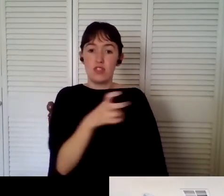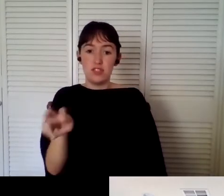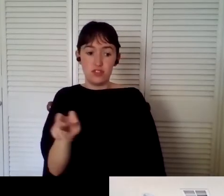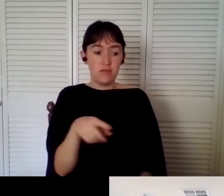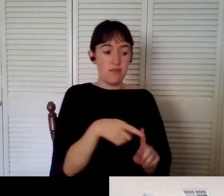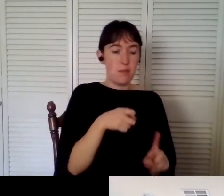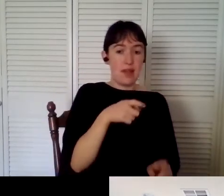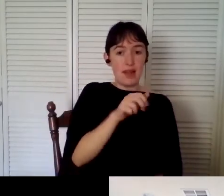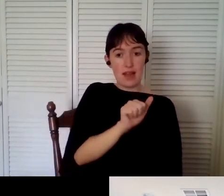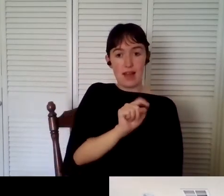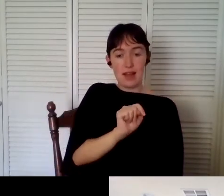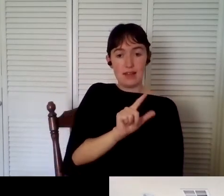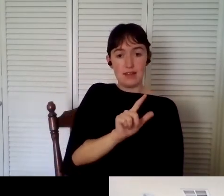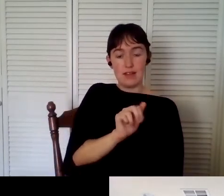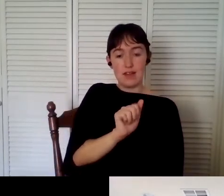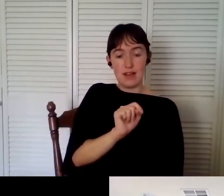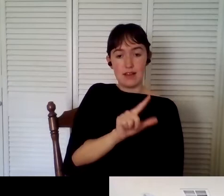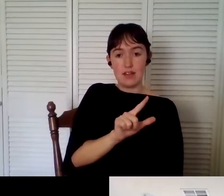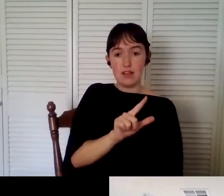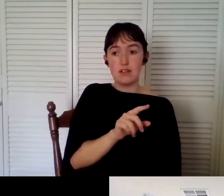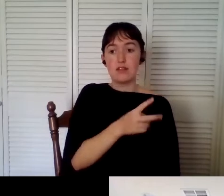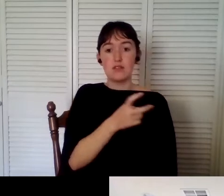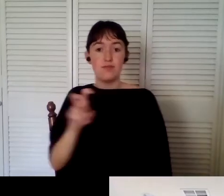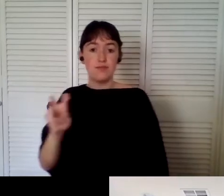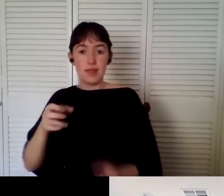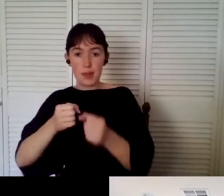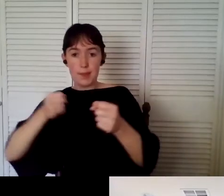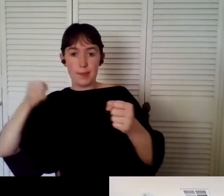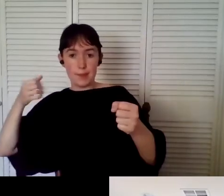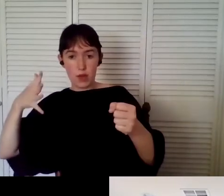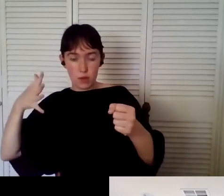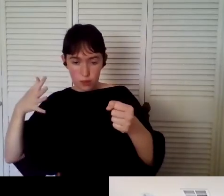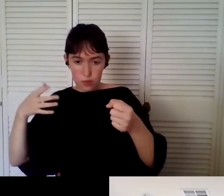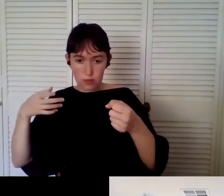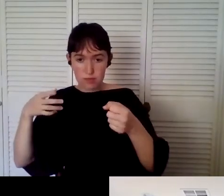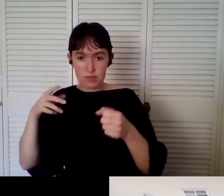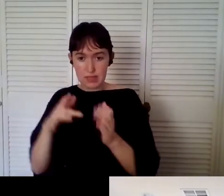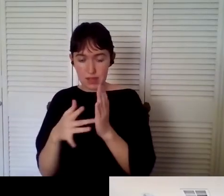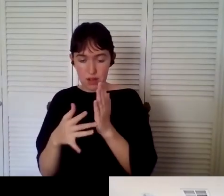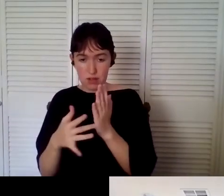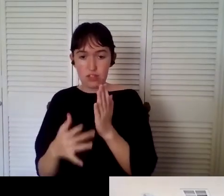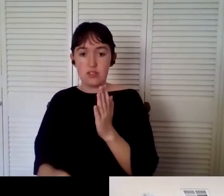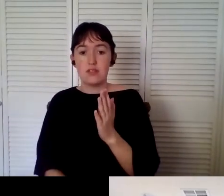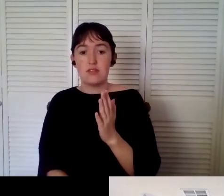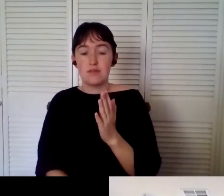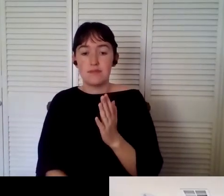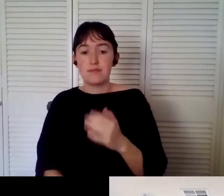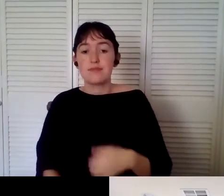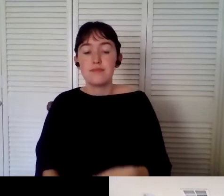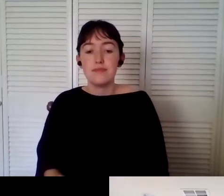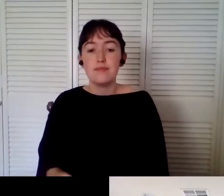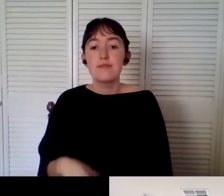Americas, agriculture is not adopted until much later. Mhm. Atlatls continue to be used throughout the hunter-gatherer